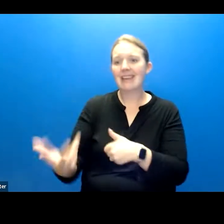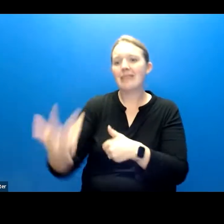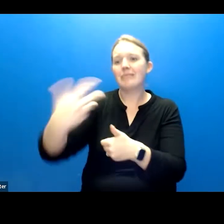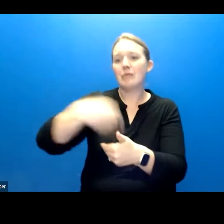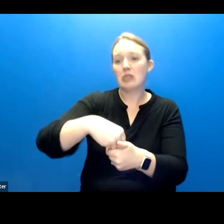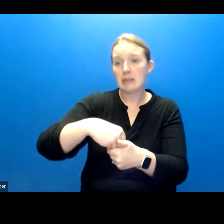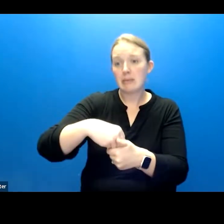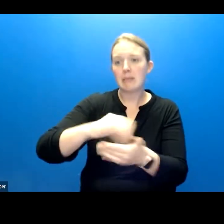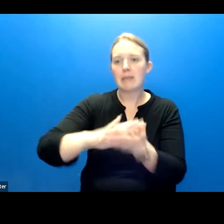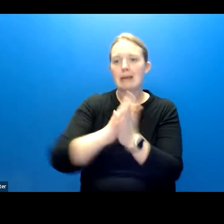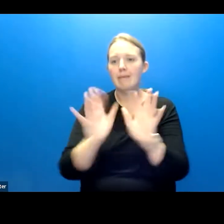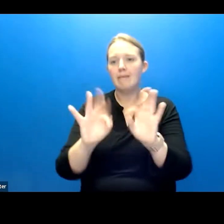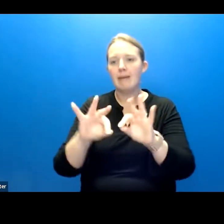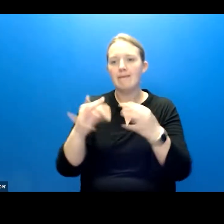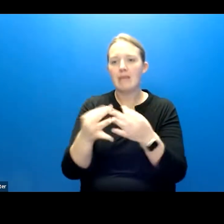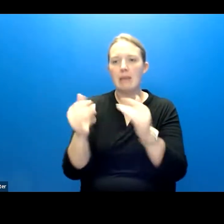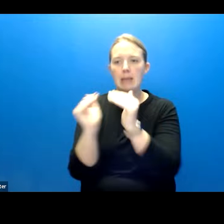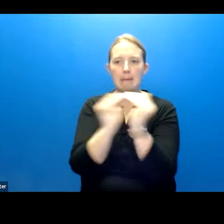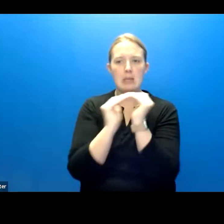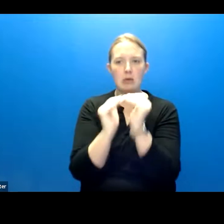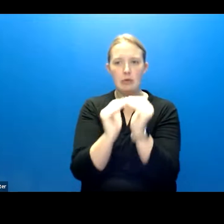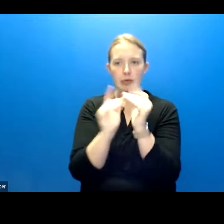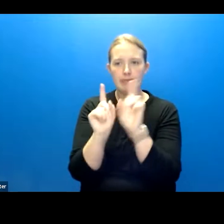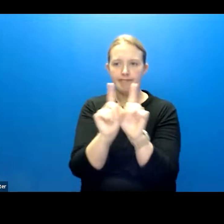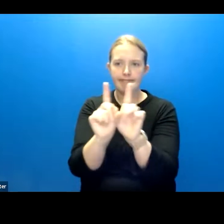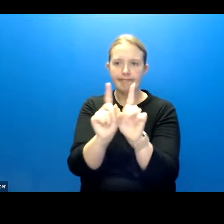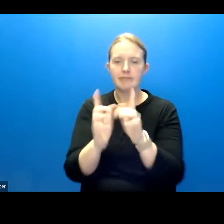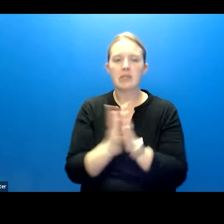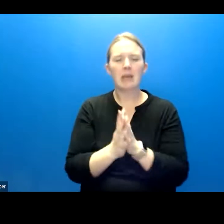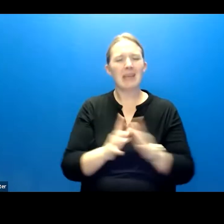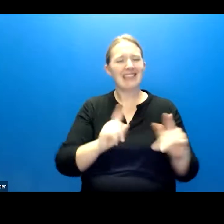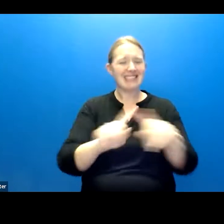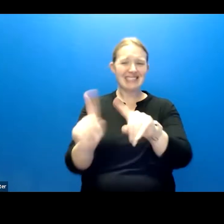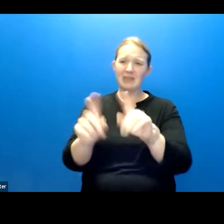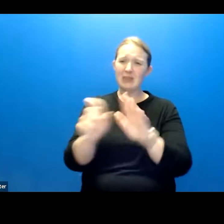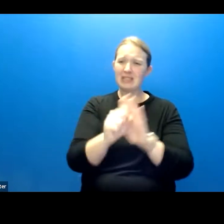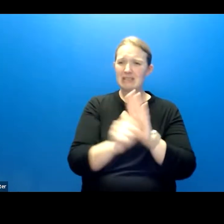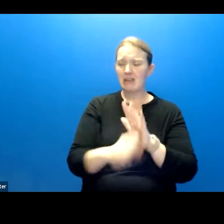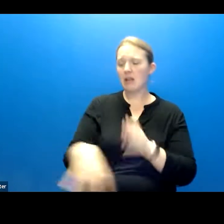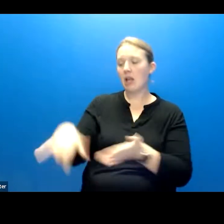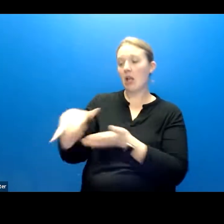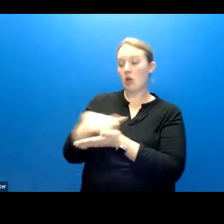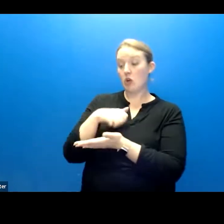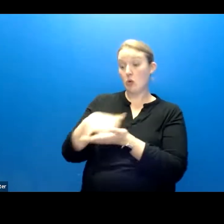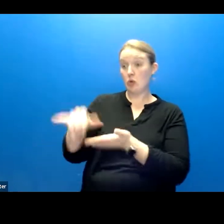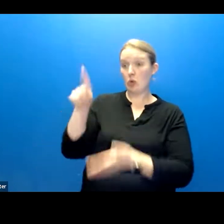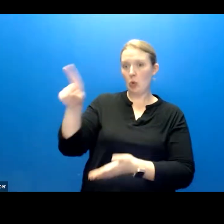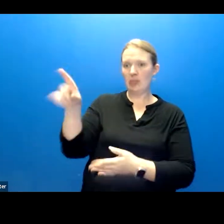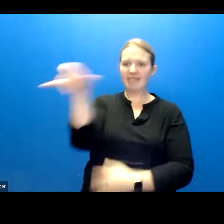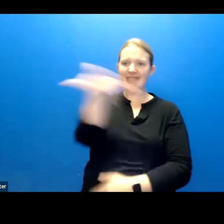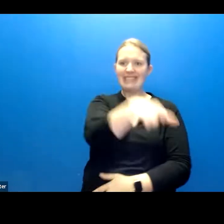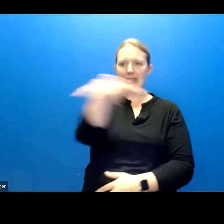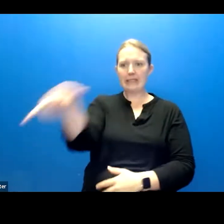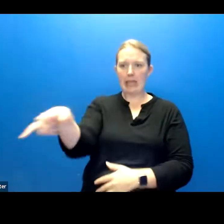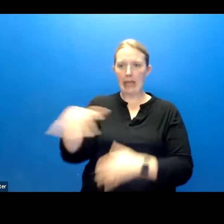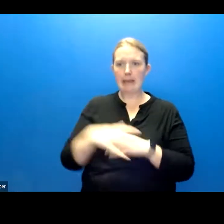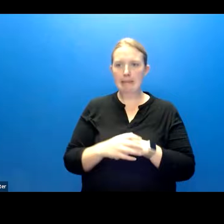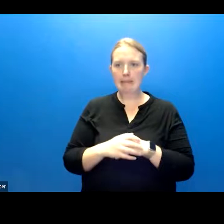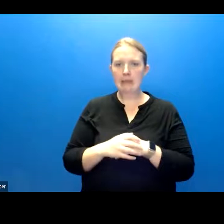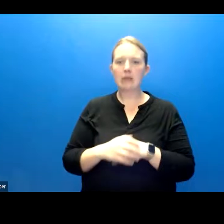peers. And I think that varies state to state. I think in New York, there's the same process where it is a